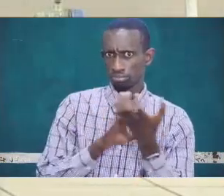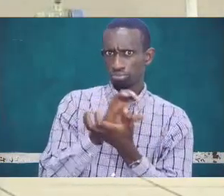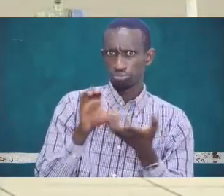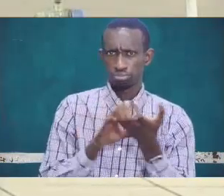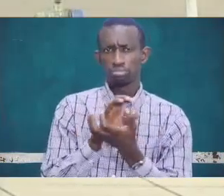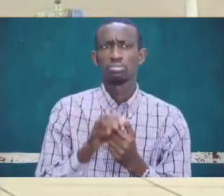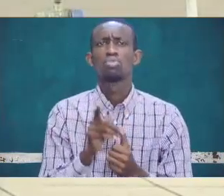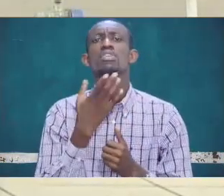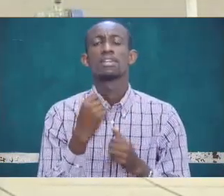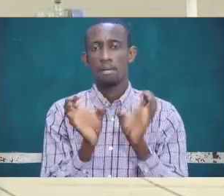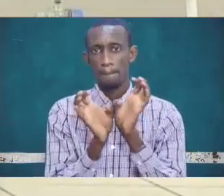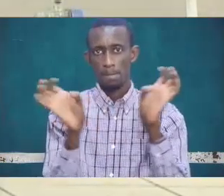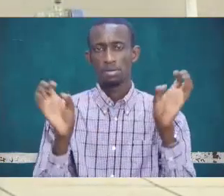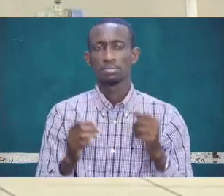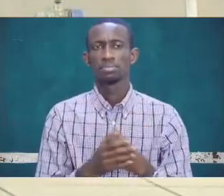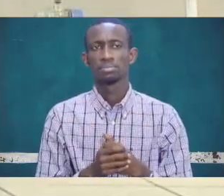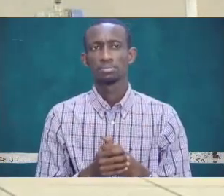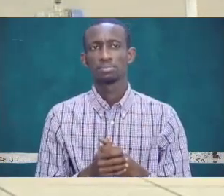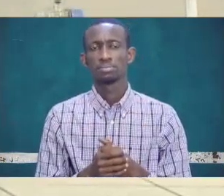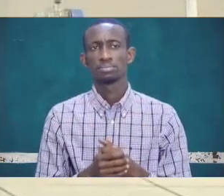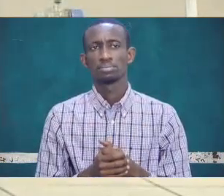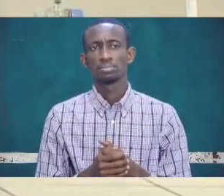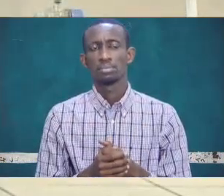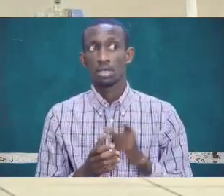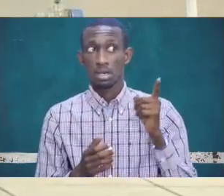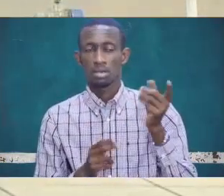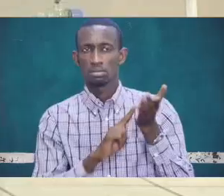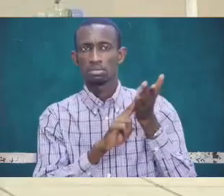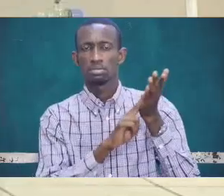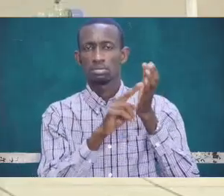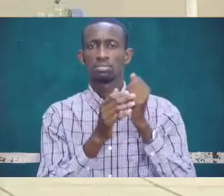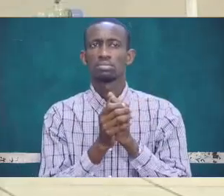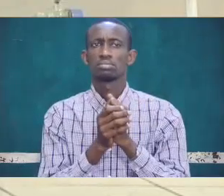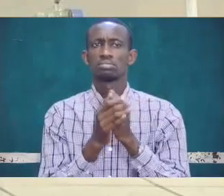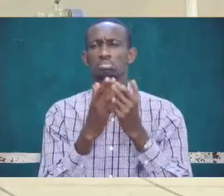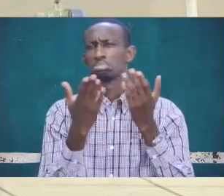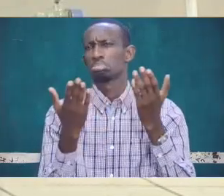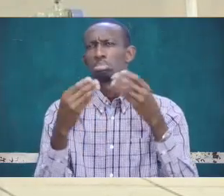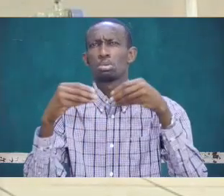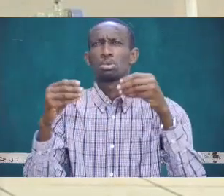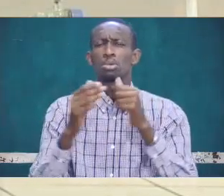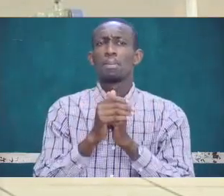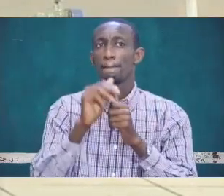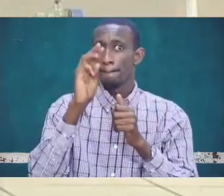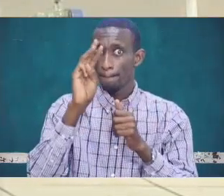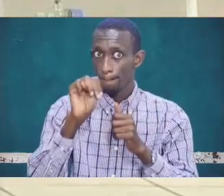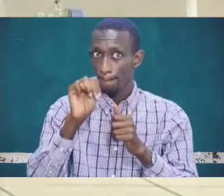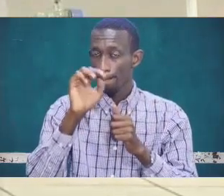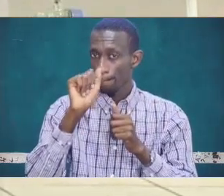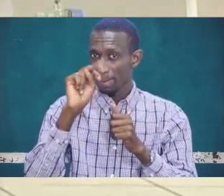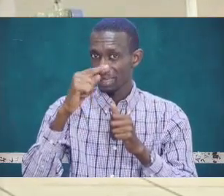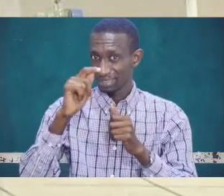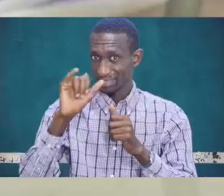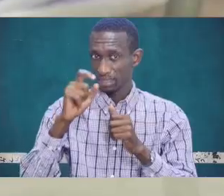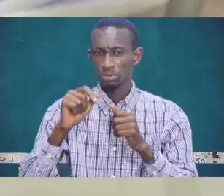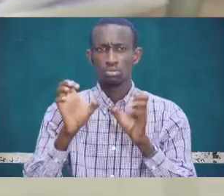you want to separate it. So here we are using the property of magnetization